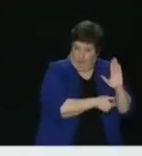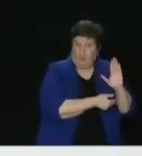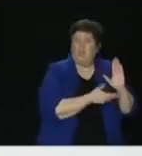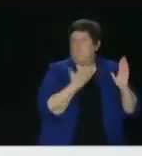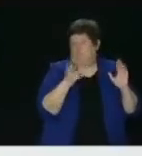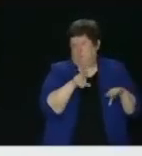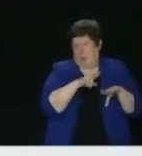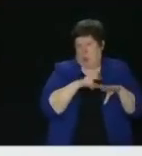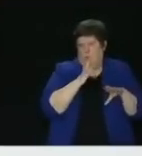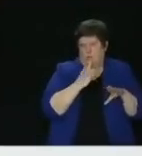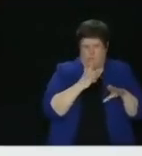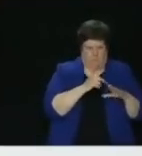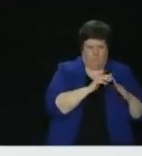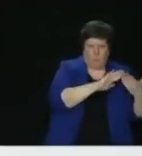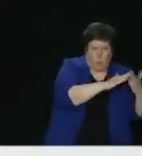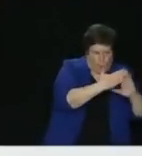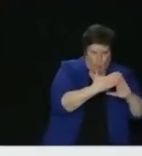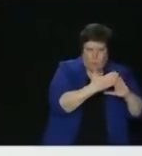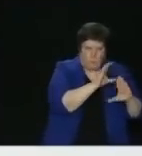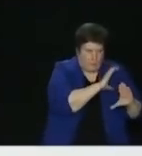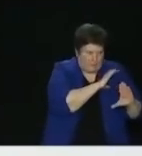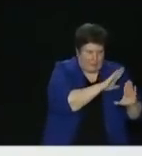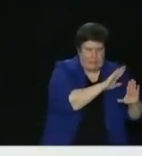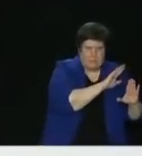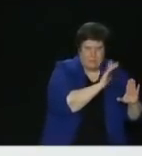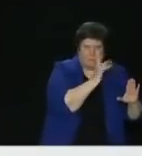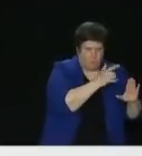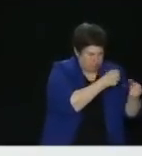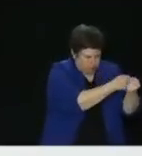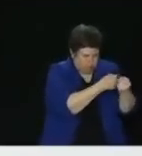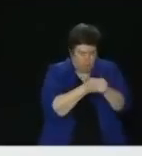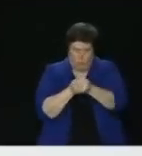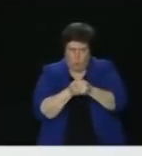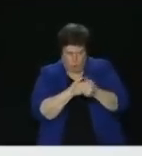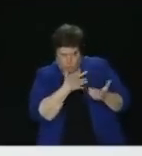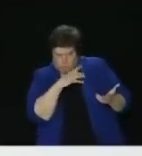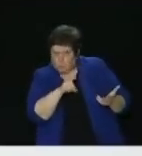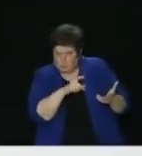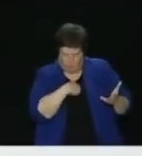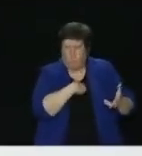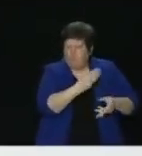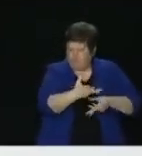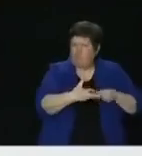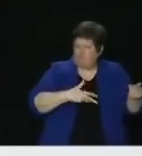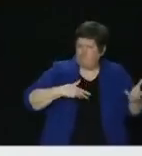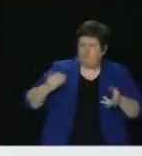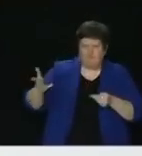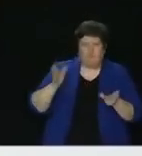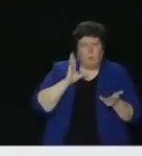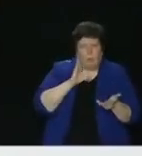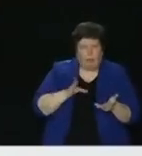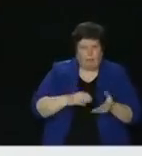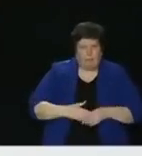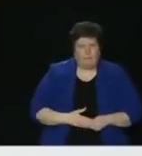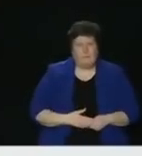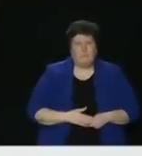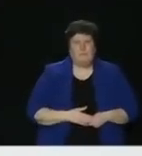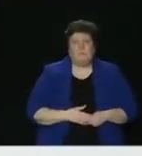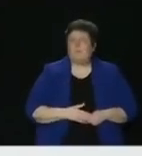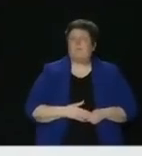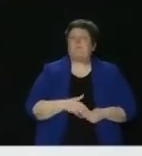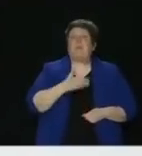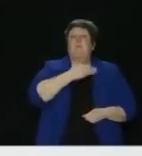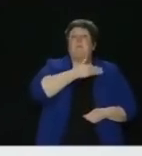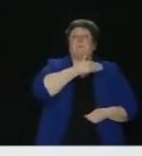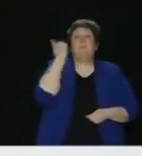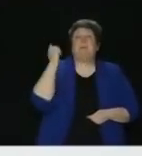services across the country and provide them resources that they need. But I would direct your attention. I would